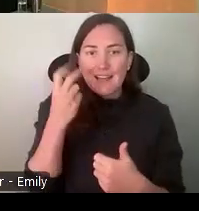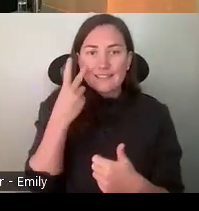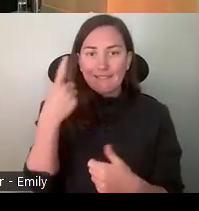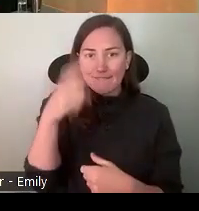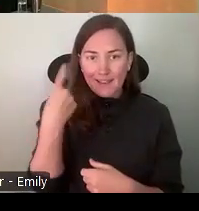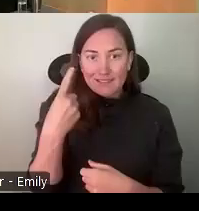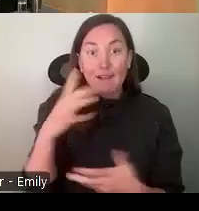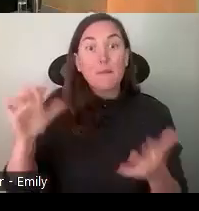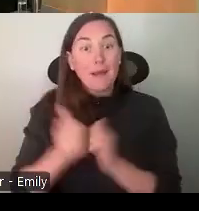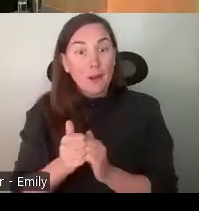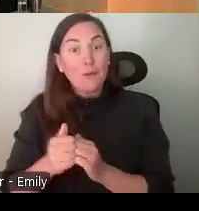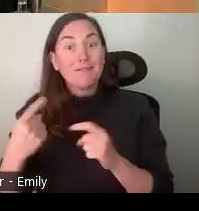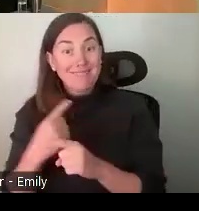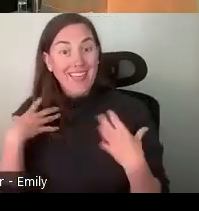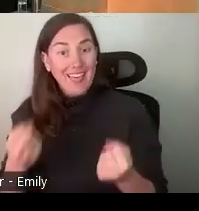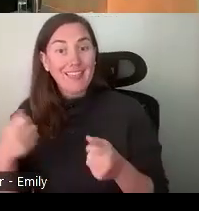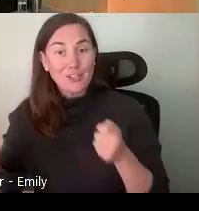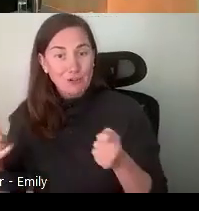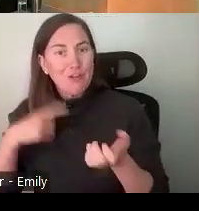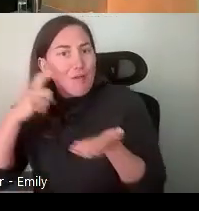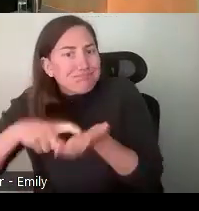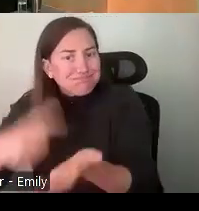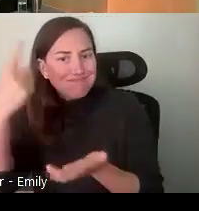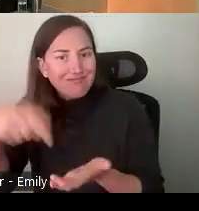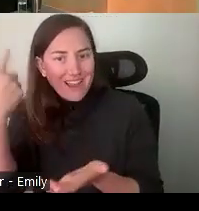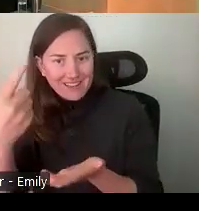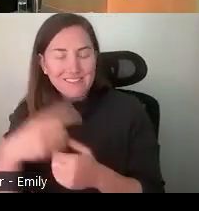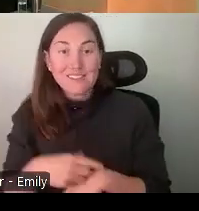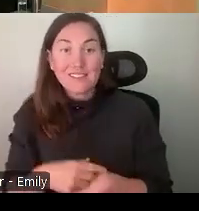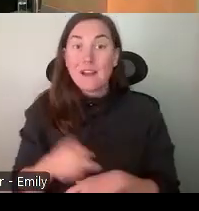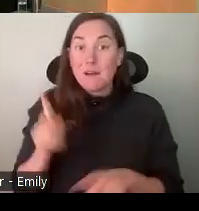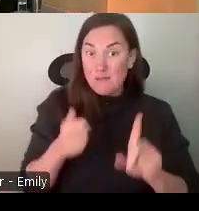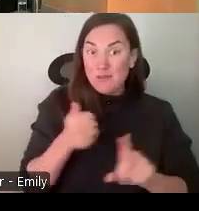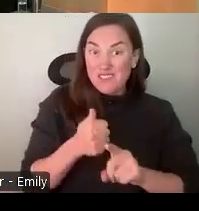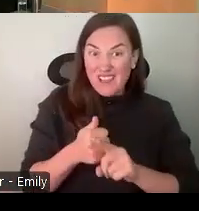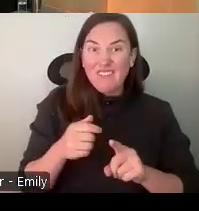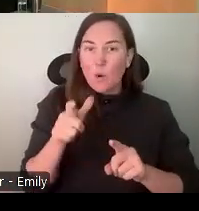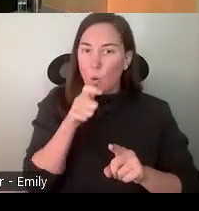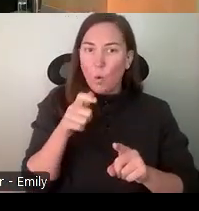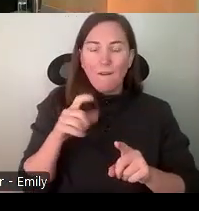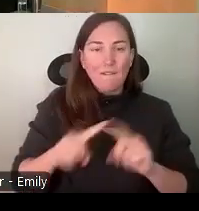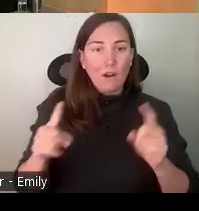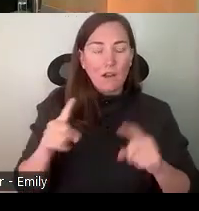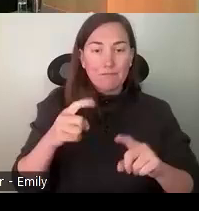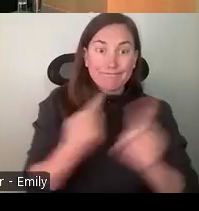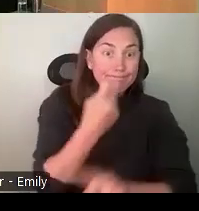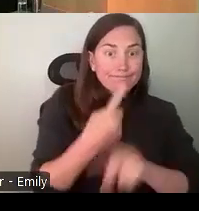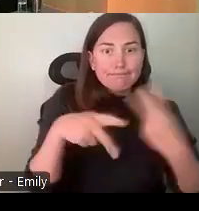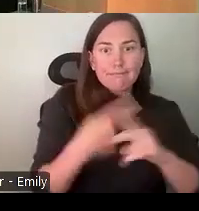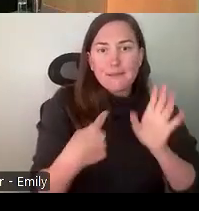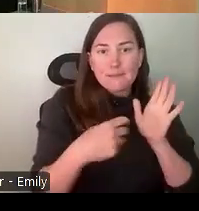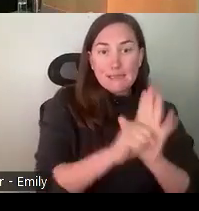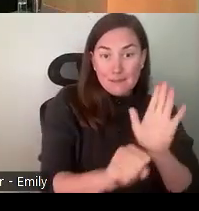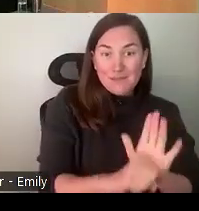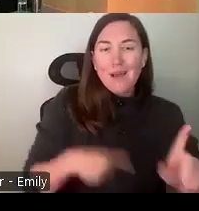healthy controls. And this has often been shown in individuals with high levels of disorganized symptoms and also inpatient. So people